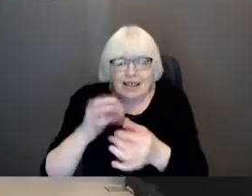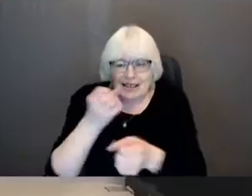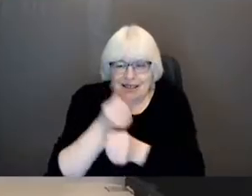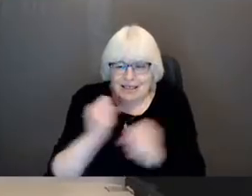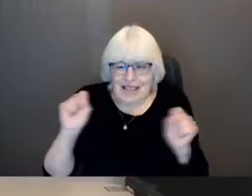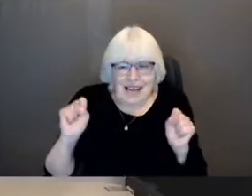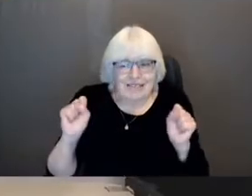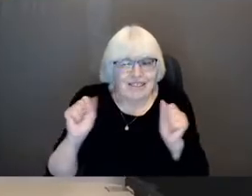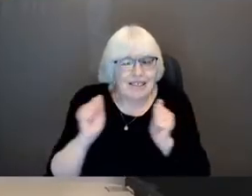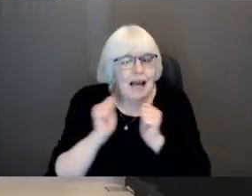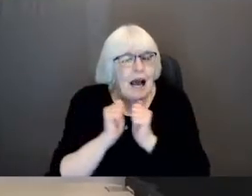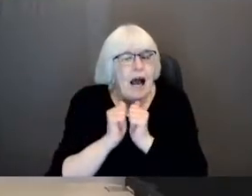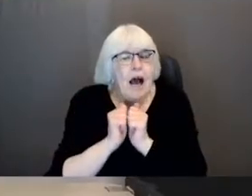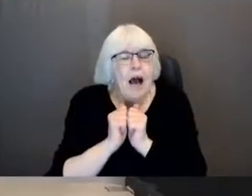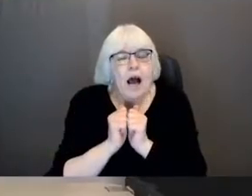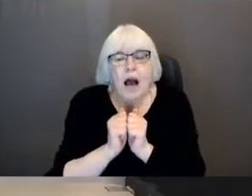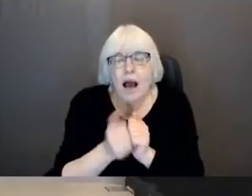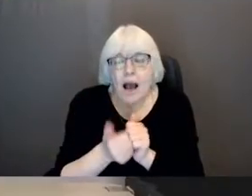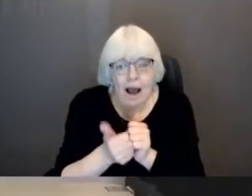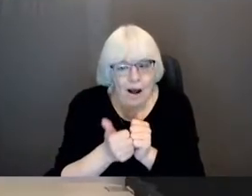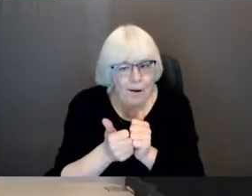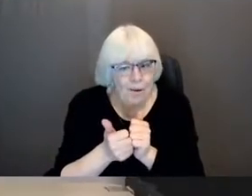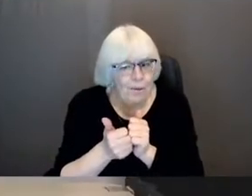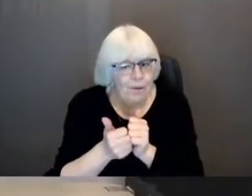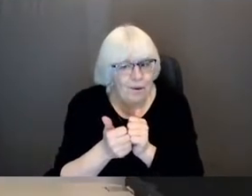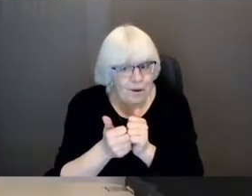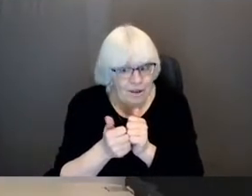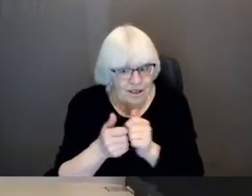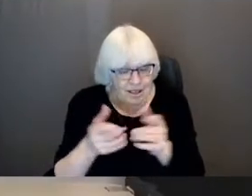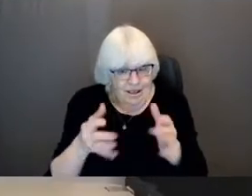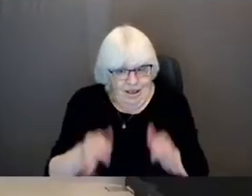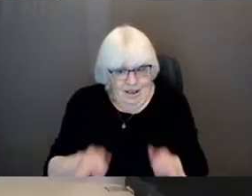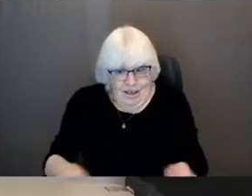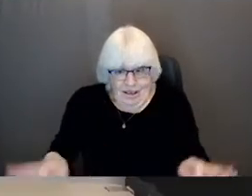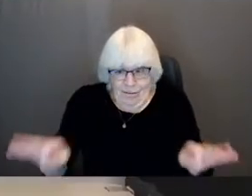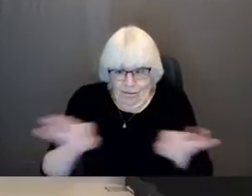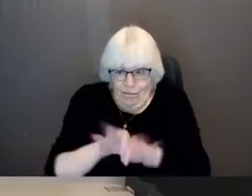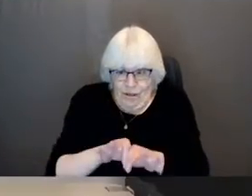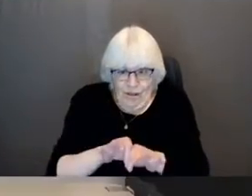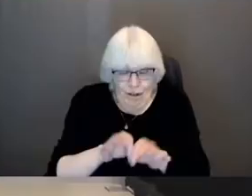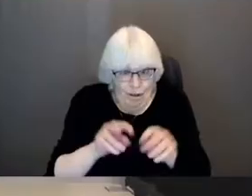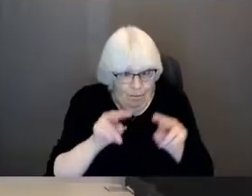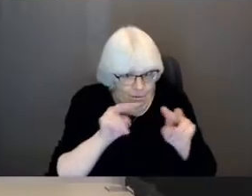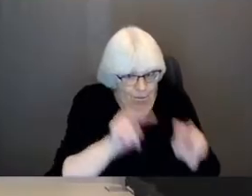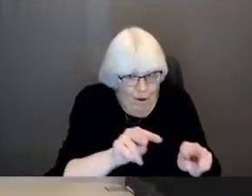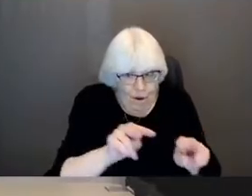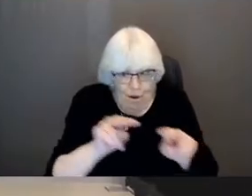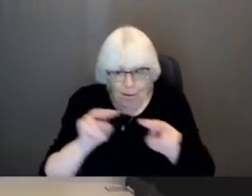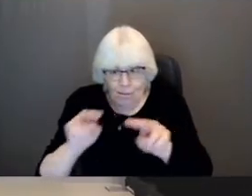and enforcing people with their mandated isolation periods?